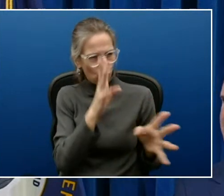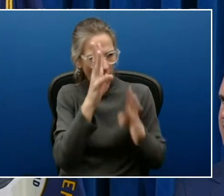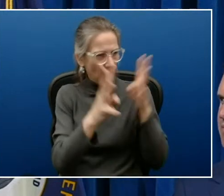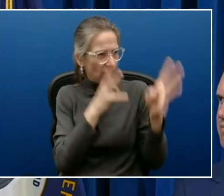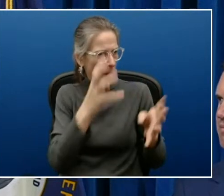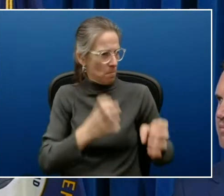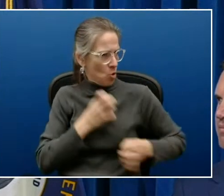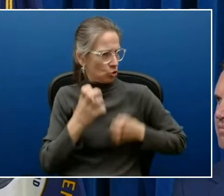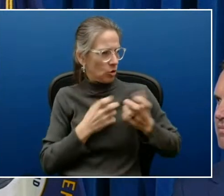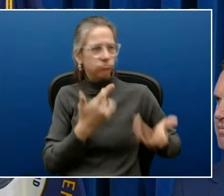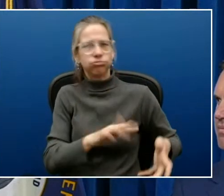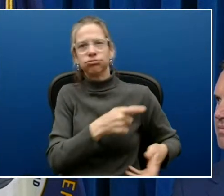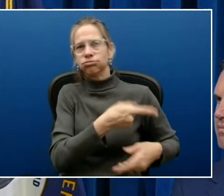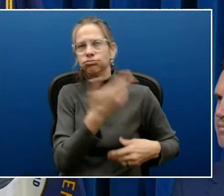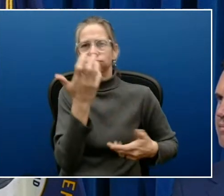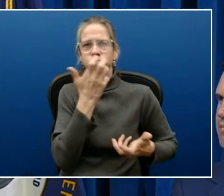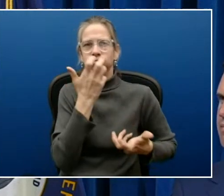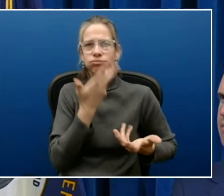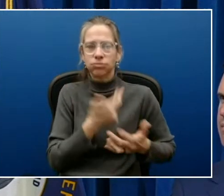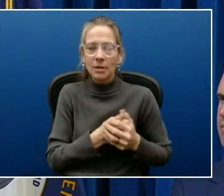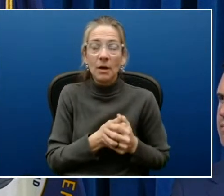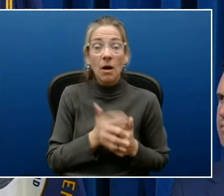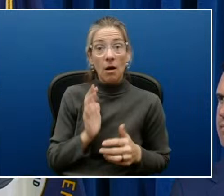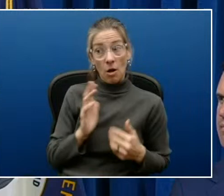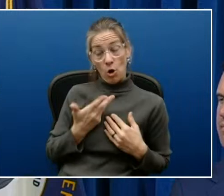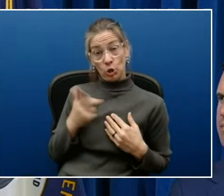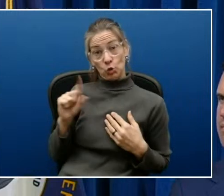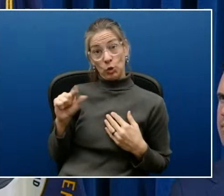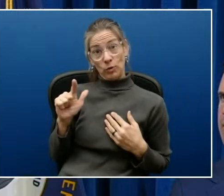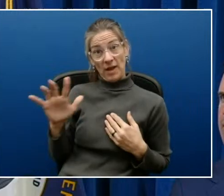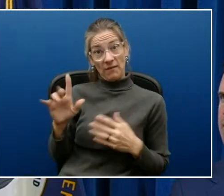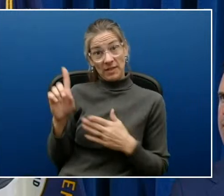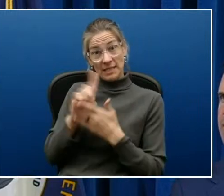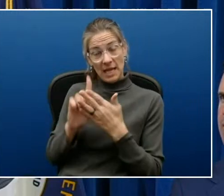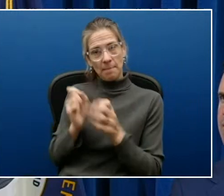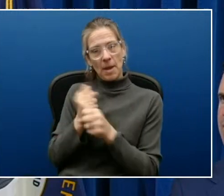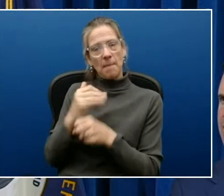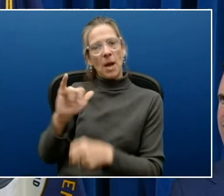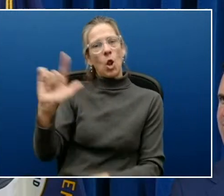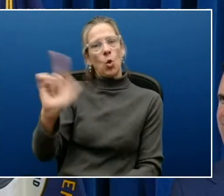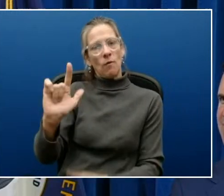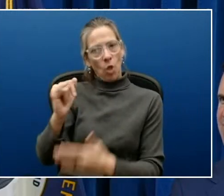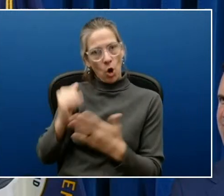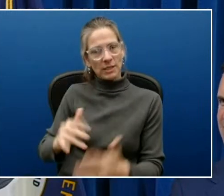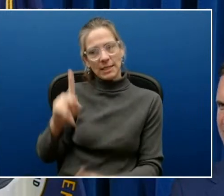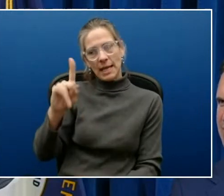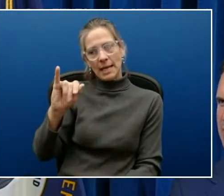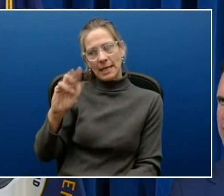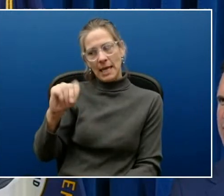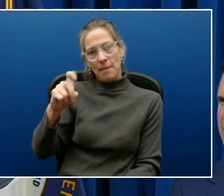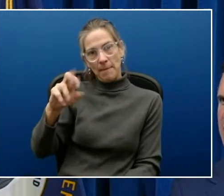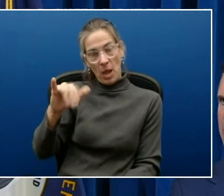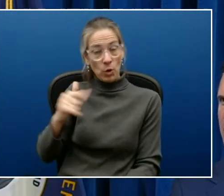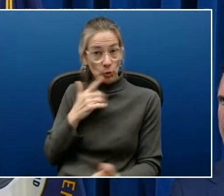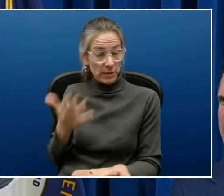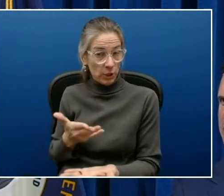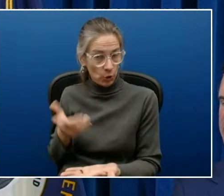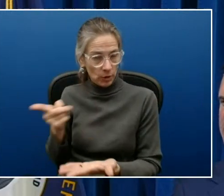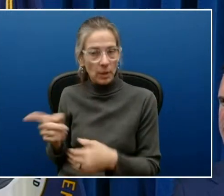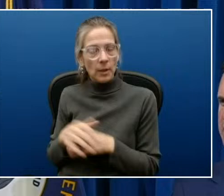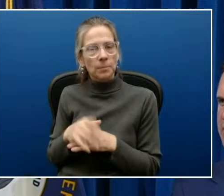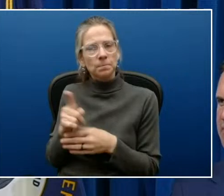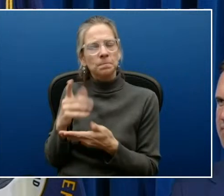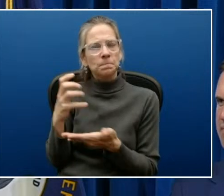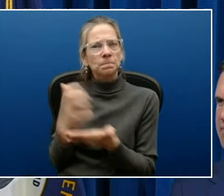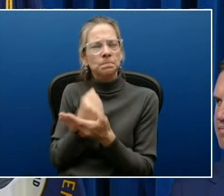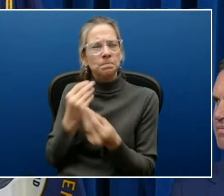It is extraordinary. Our 2025 design was created by Louisville artist Kim Perry, who is joining me today, and captures the vibrant